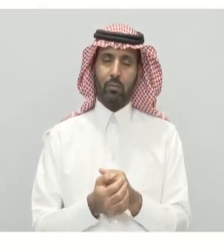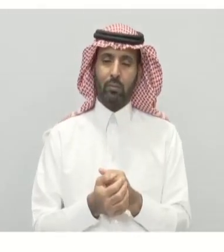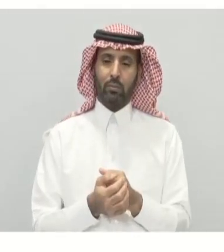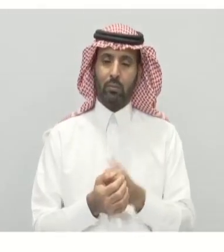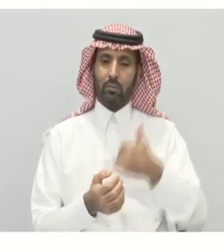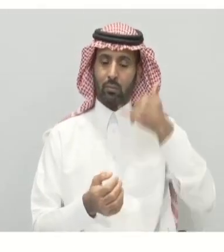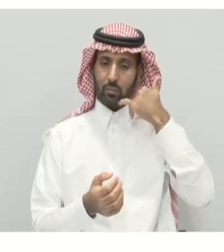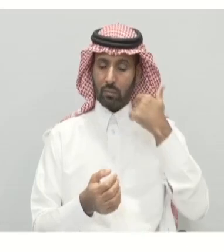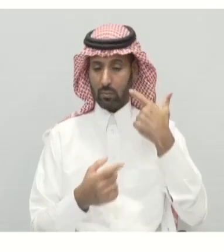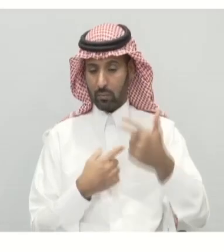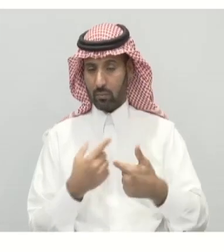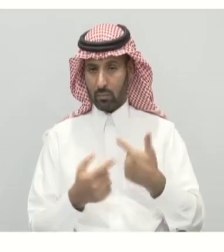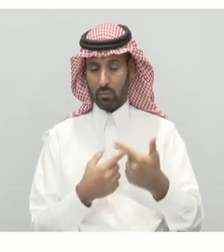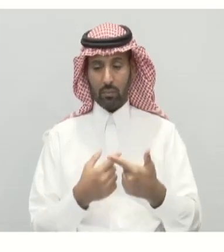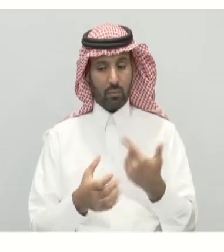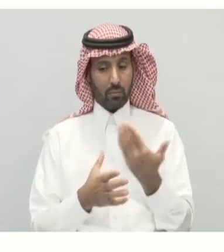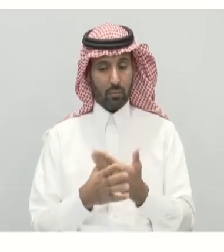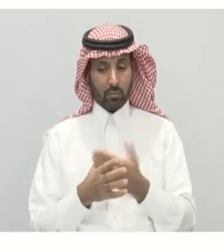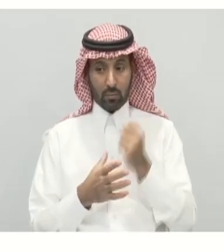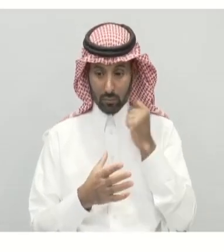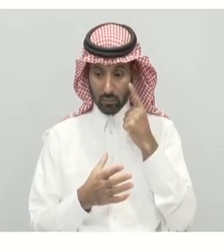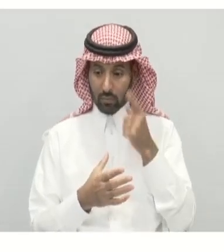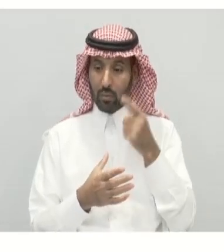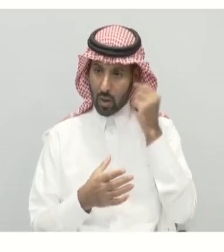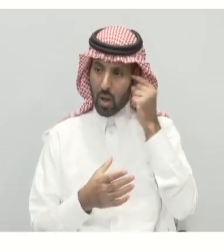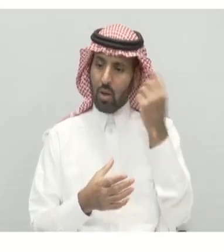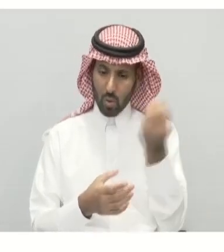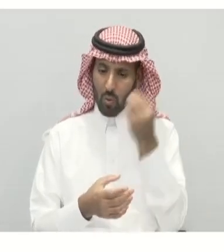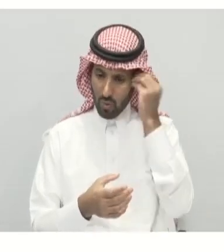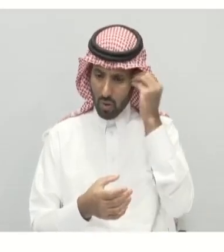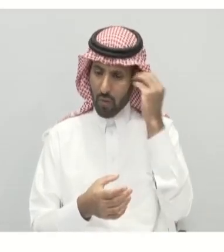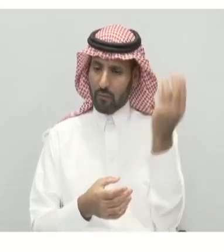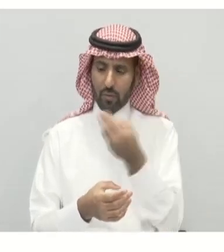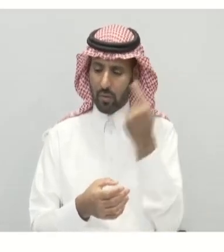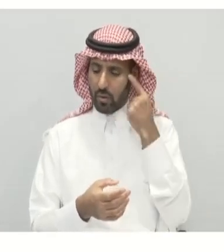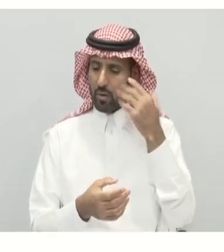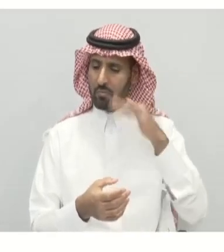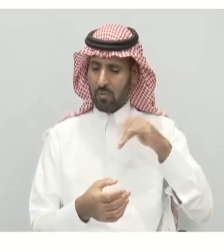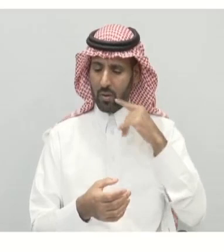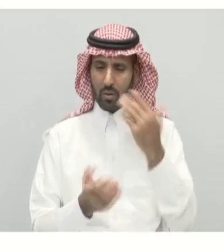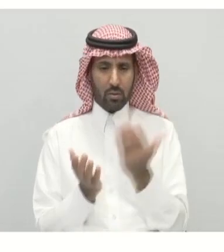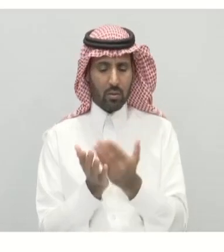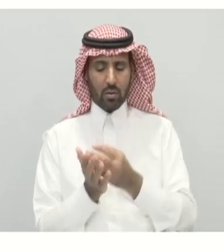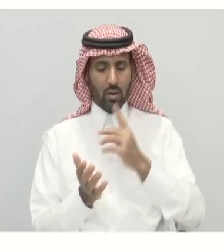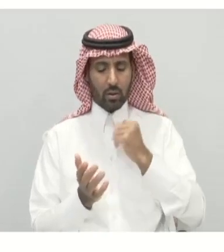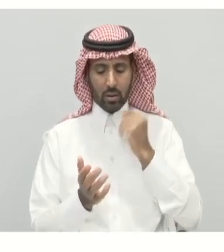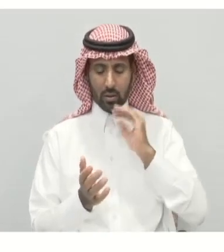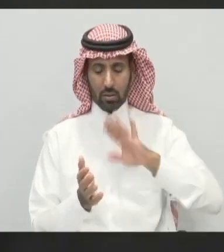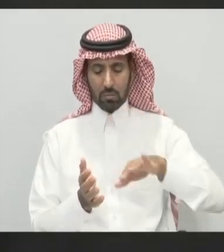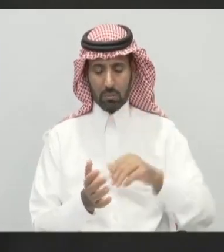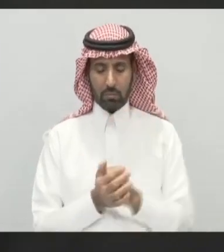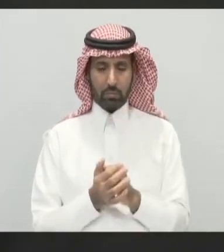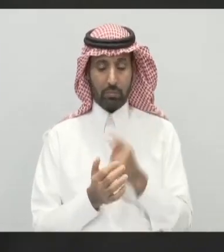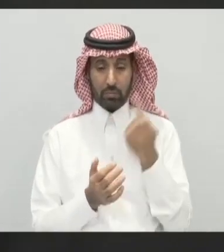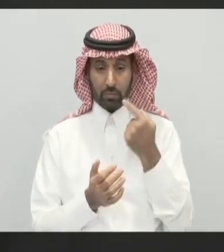They insist to call Muhammad because they think that he knows everything and doesn't need to study. He's a good student, he